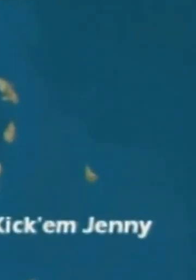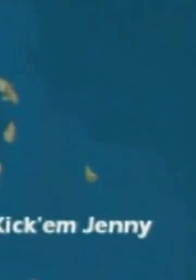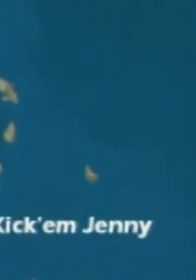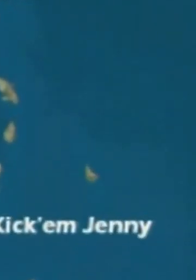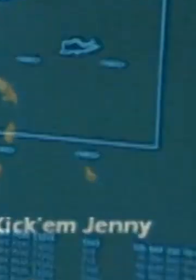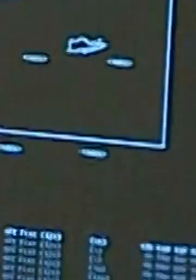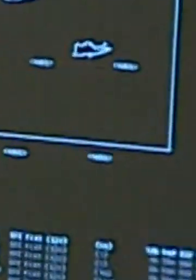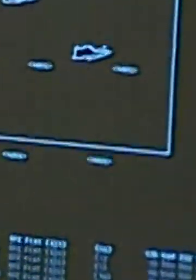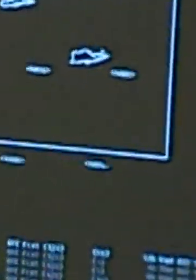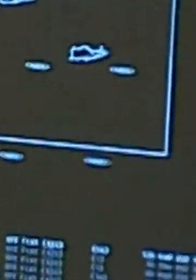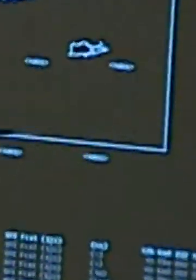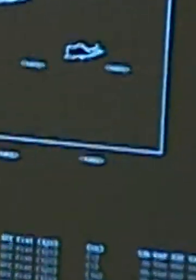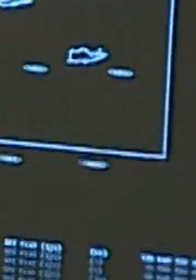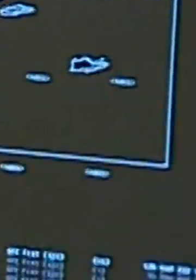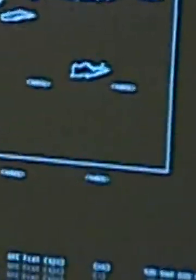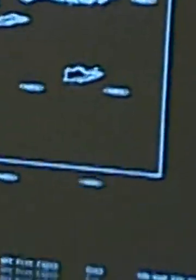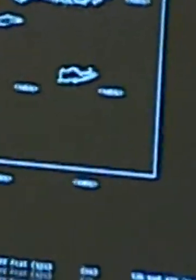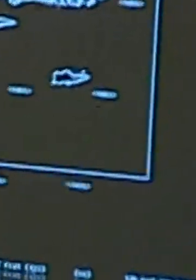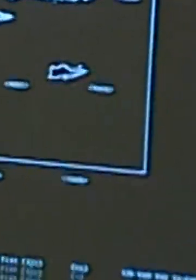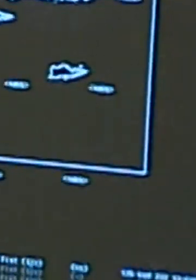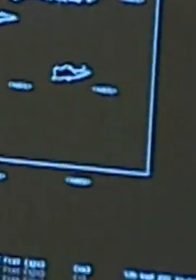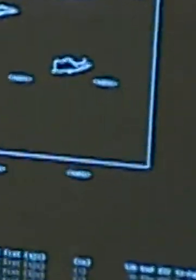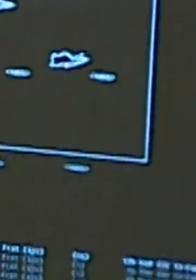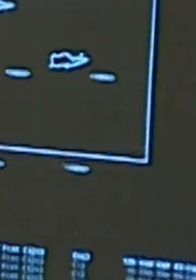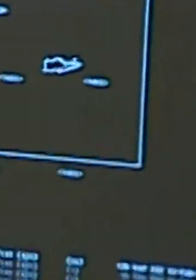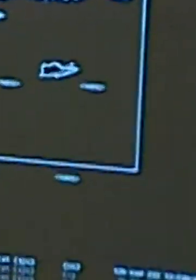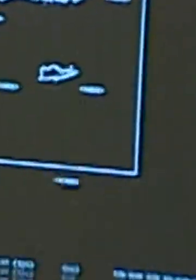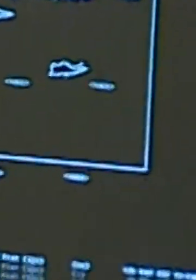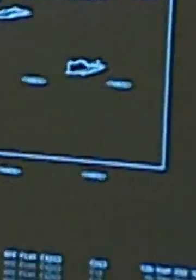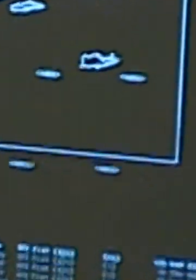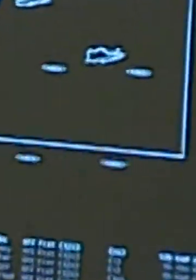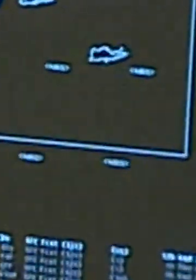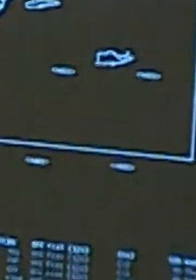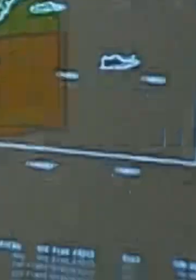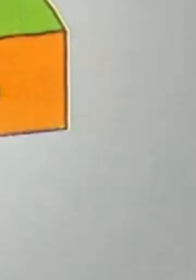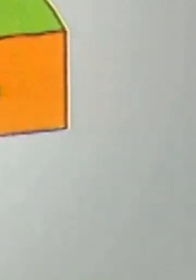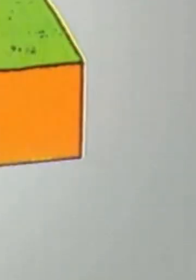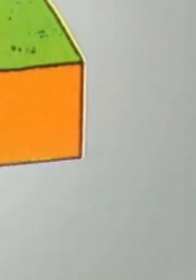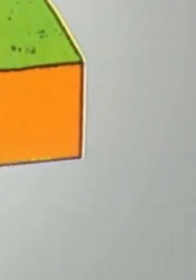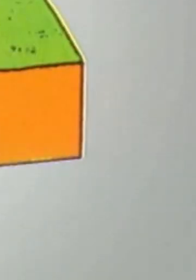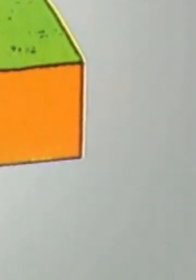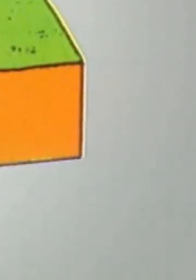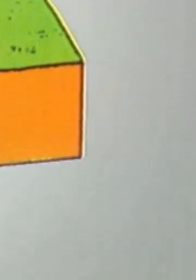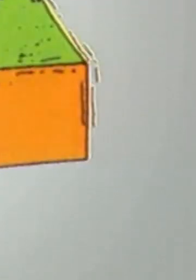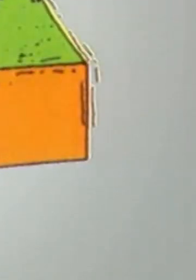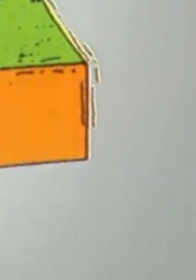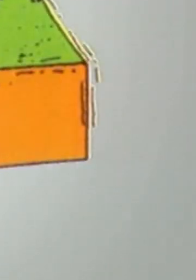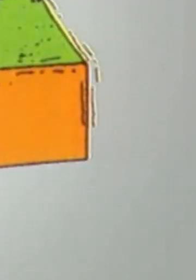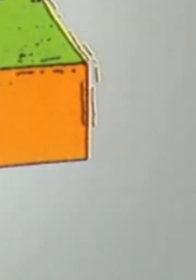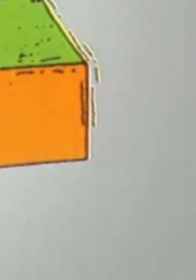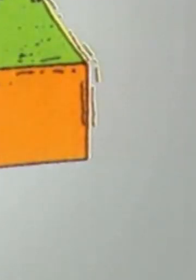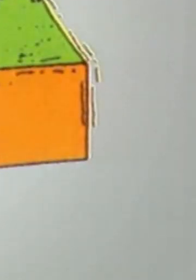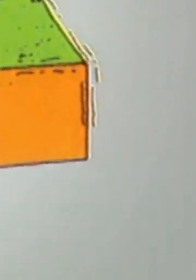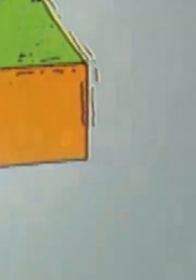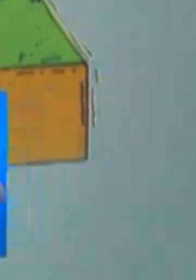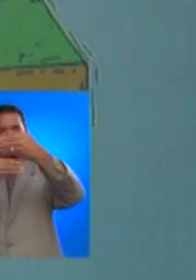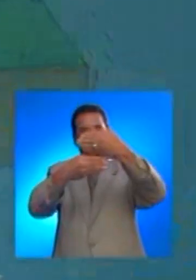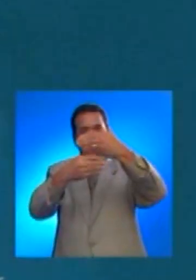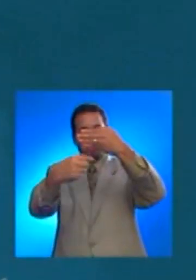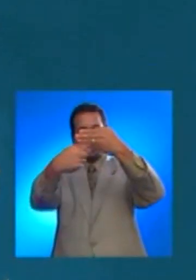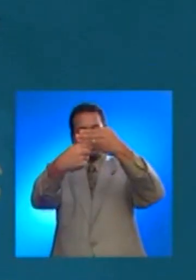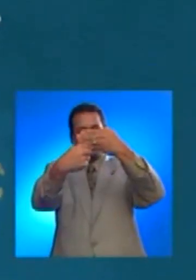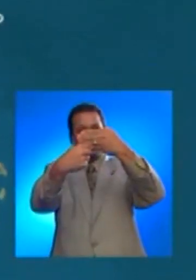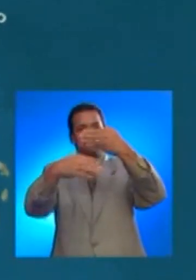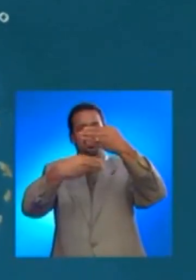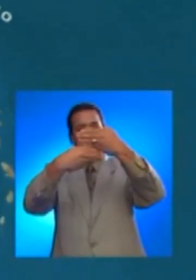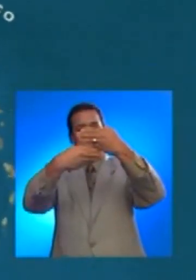seismic activity. In the Puerto Rico region, the North American and Caribbean plates are in contact. The North American plate